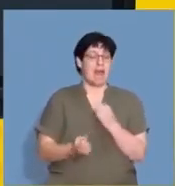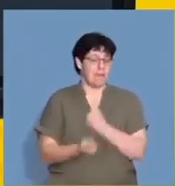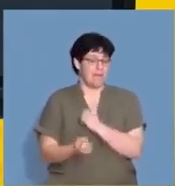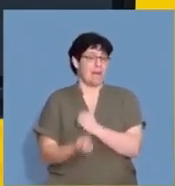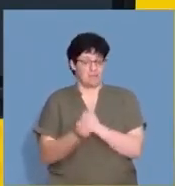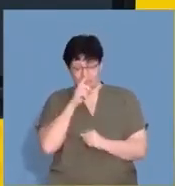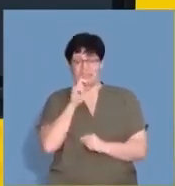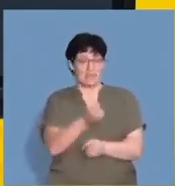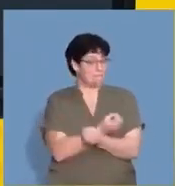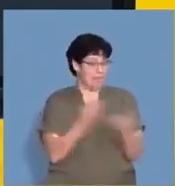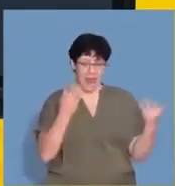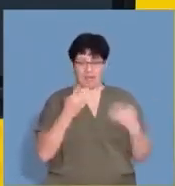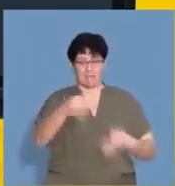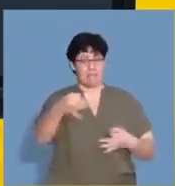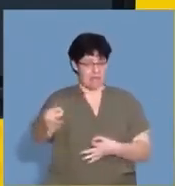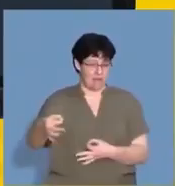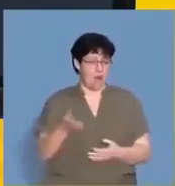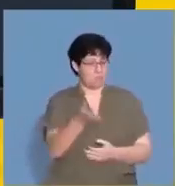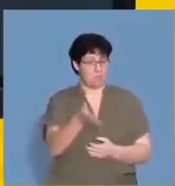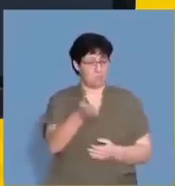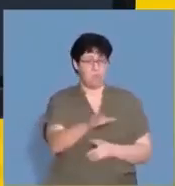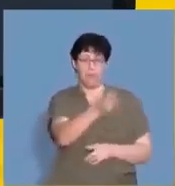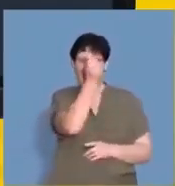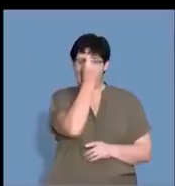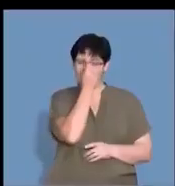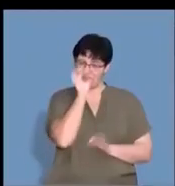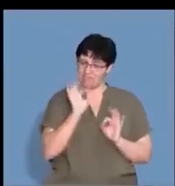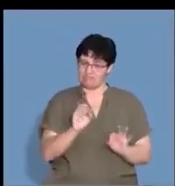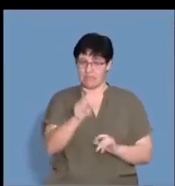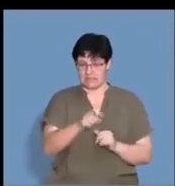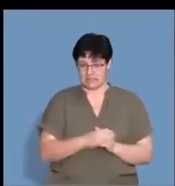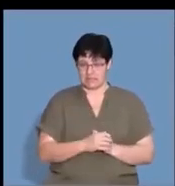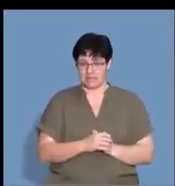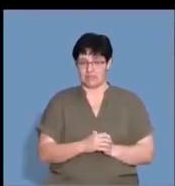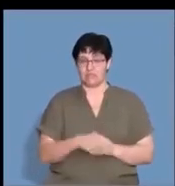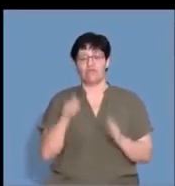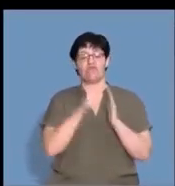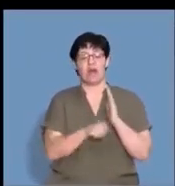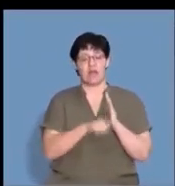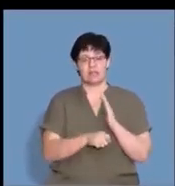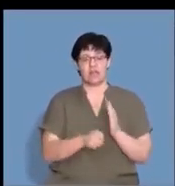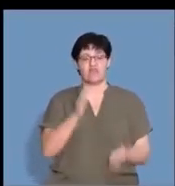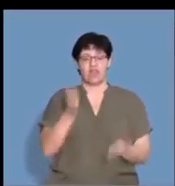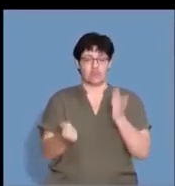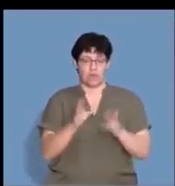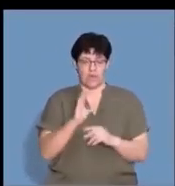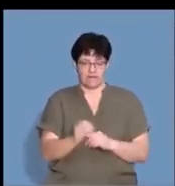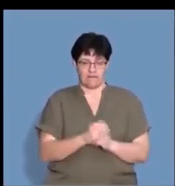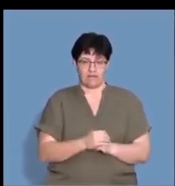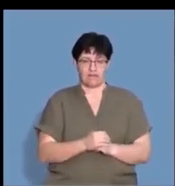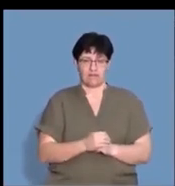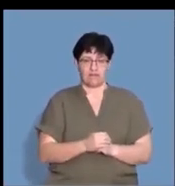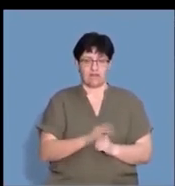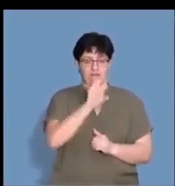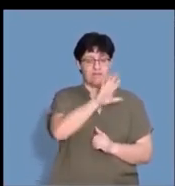very often. I've seen it in most of the last papers, so you need to understand this. So we're going to write out our ratio that we have. We've